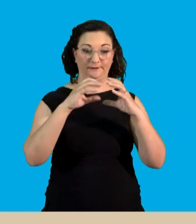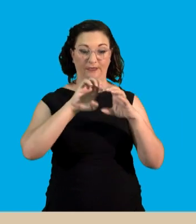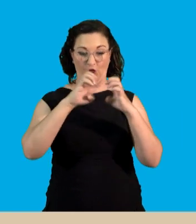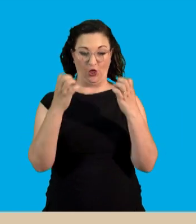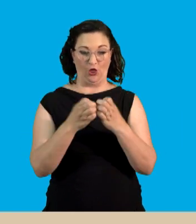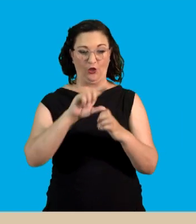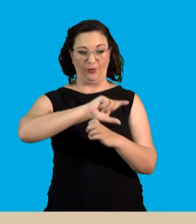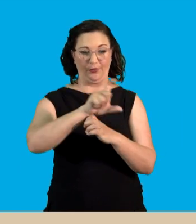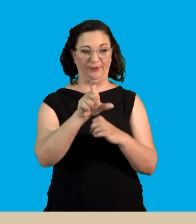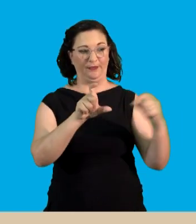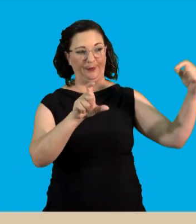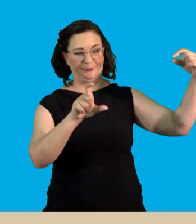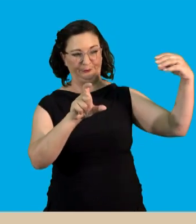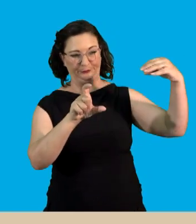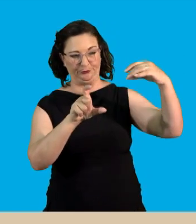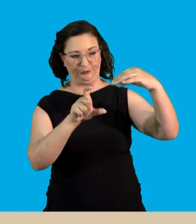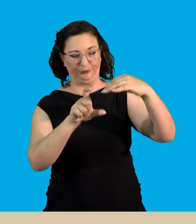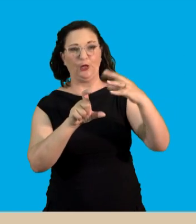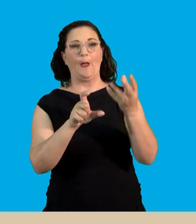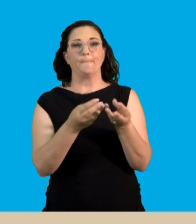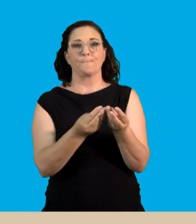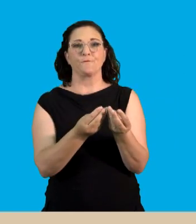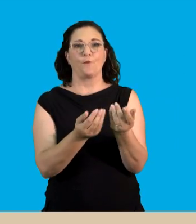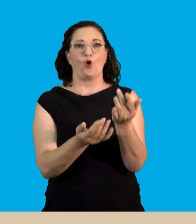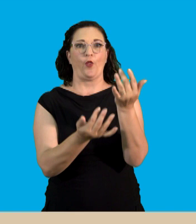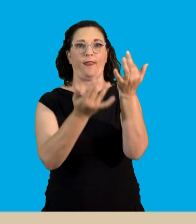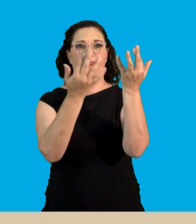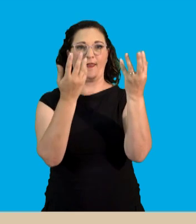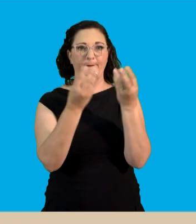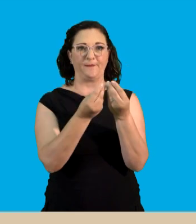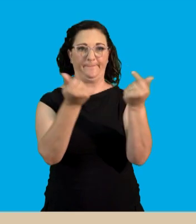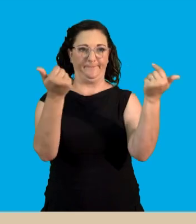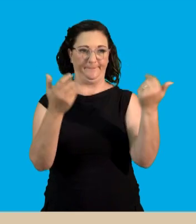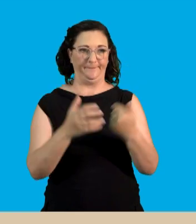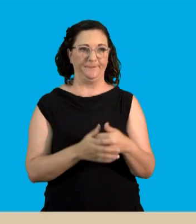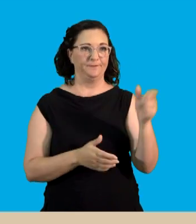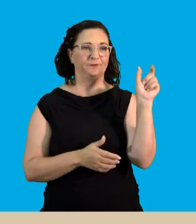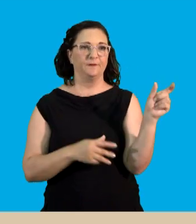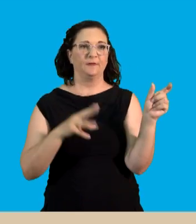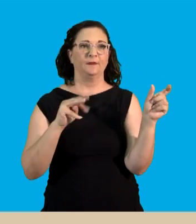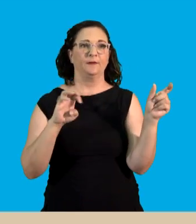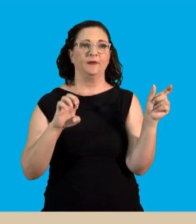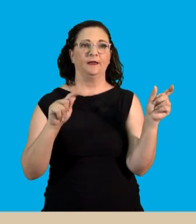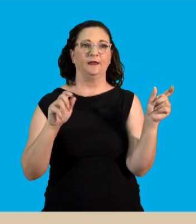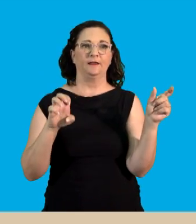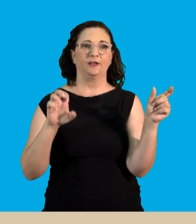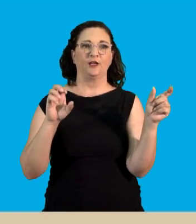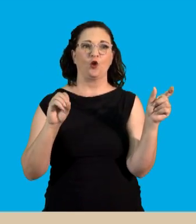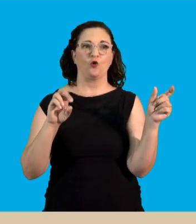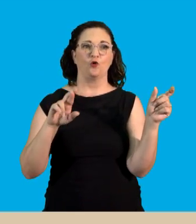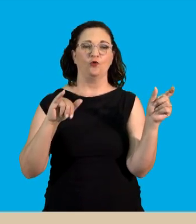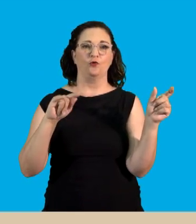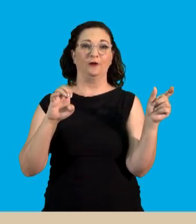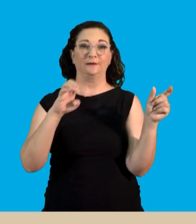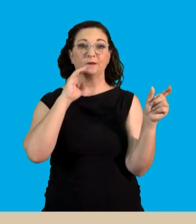and burns up as it falls. And meteorite, it is when the meteor